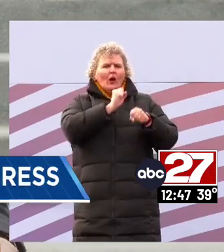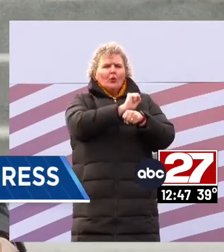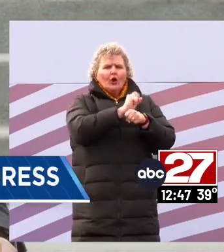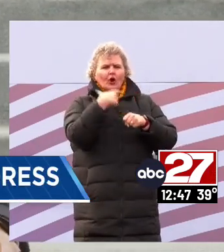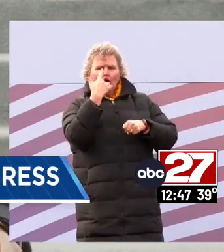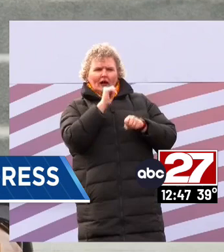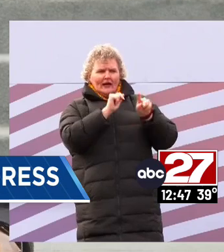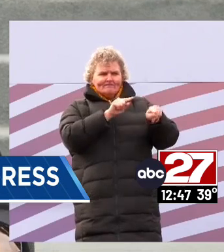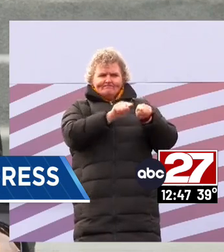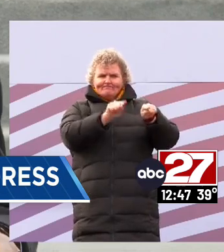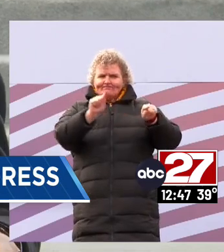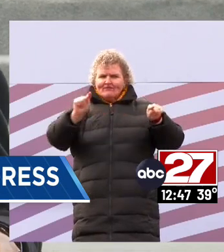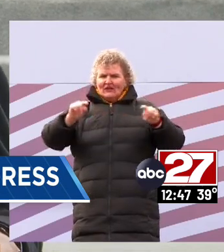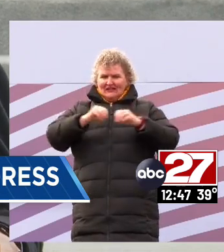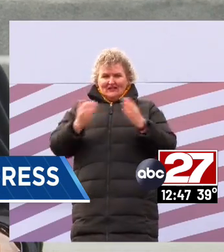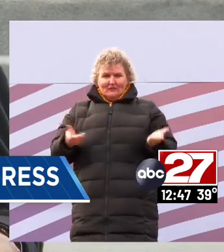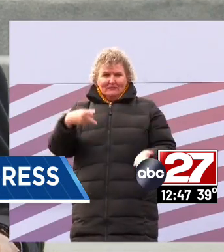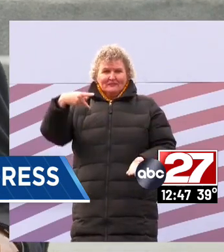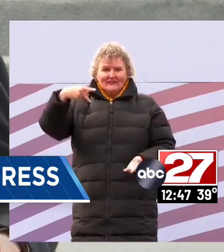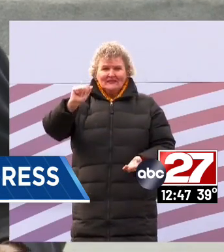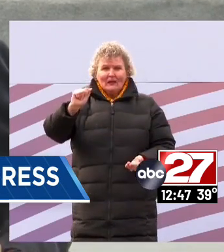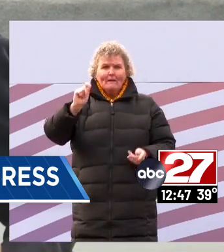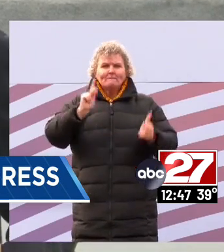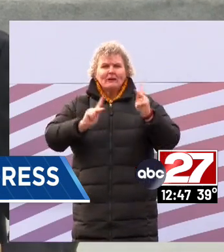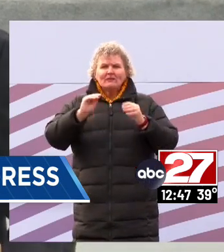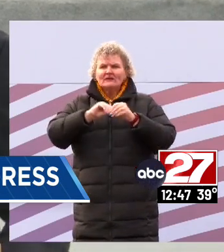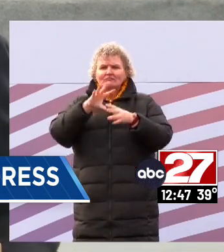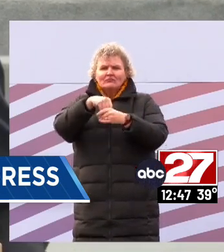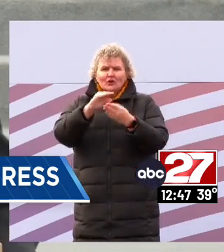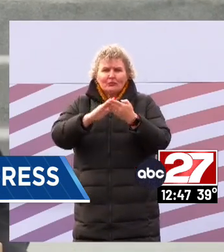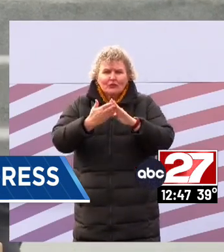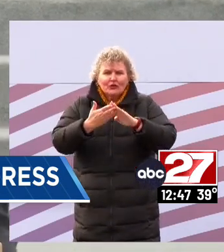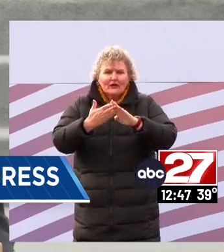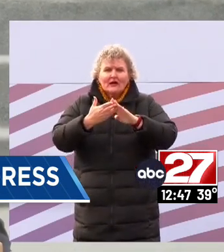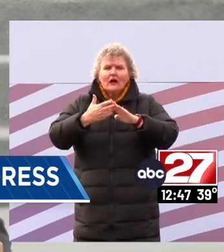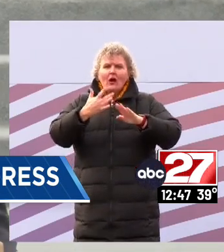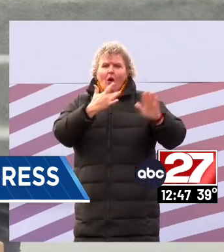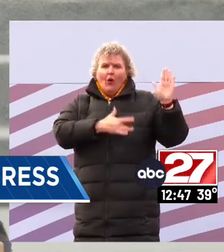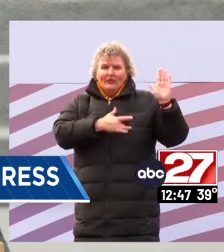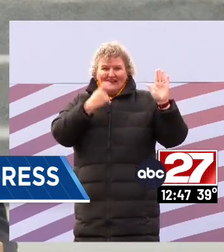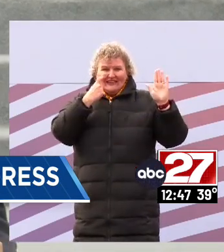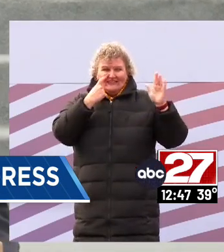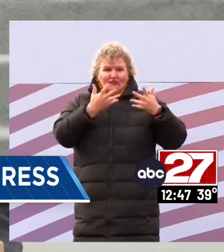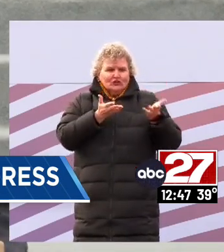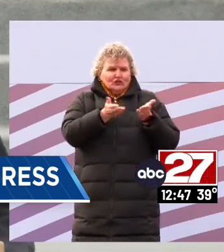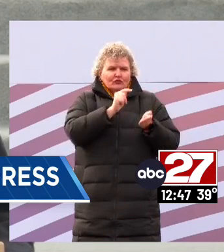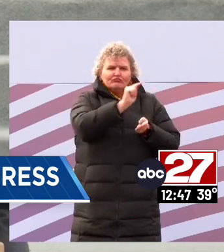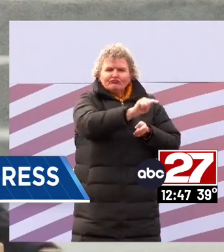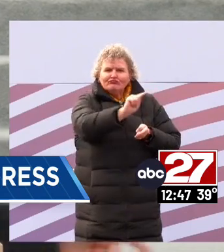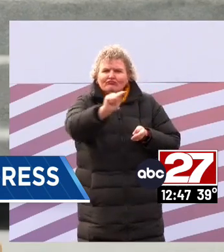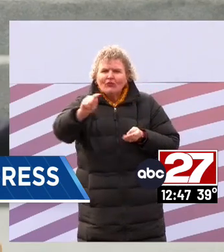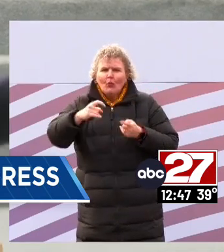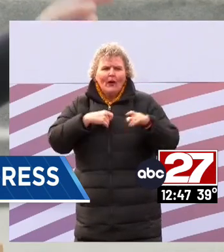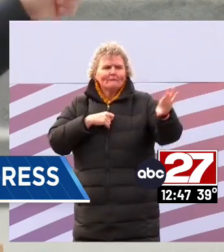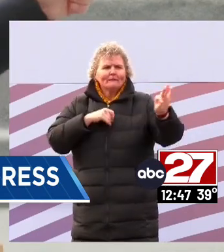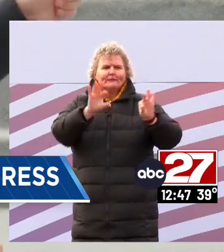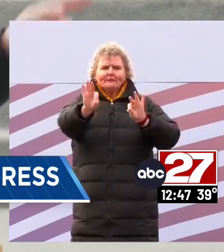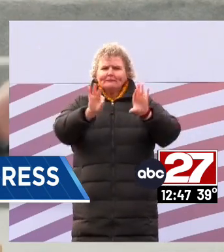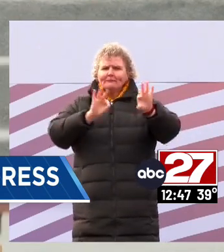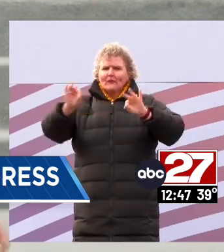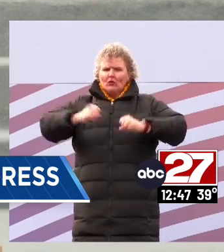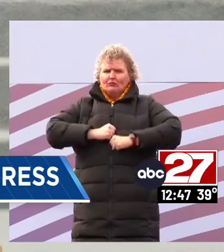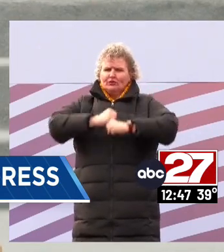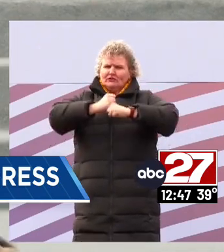and the communities that I just took an oath of office to serve and protect. Led by our Chief of Staff,